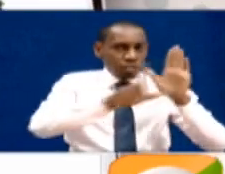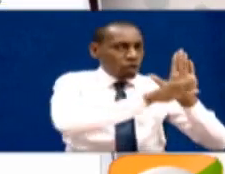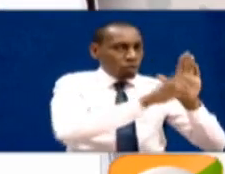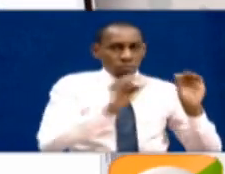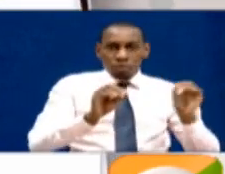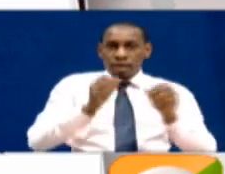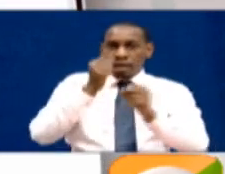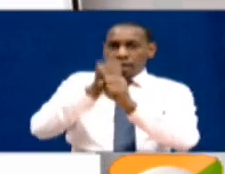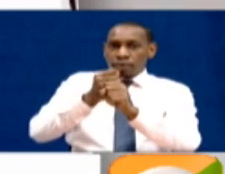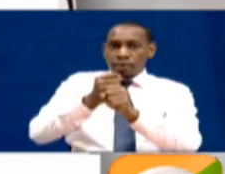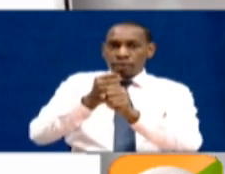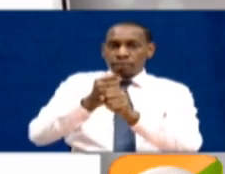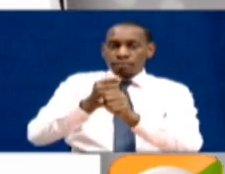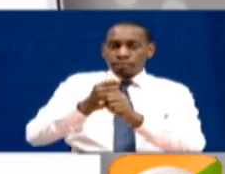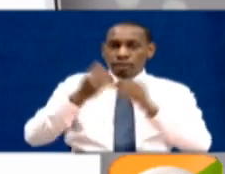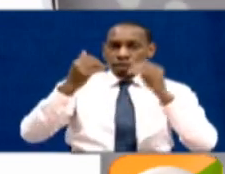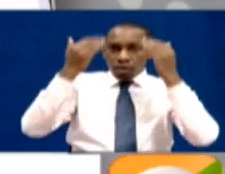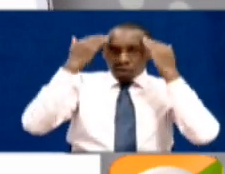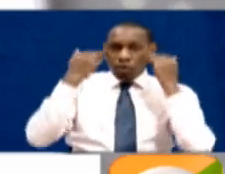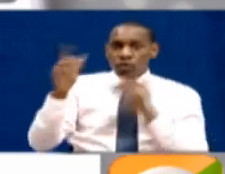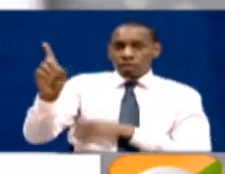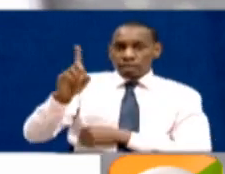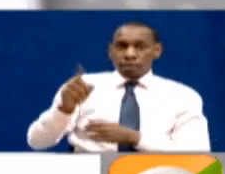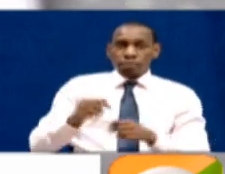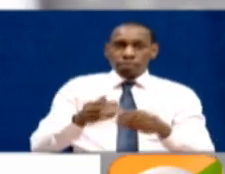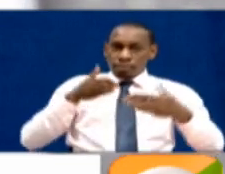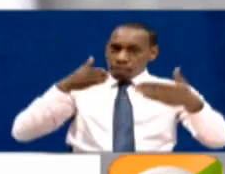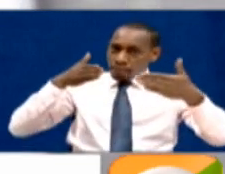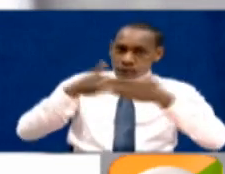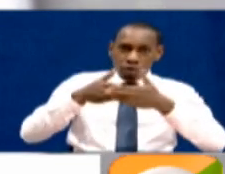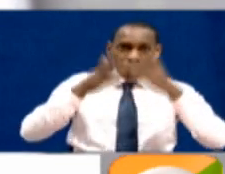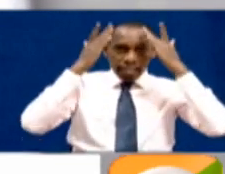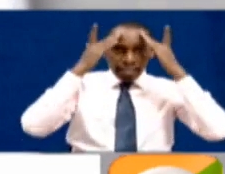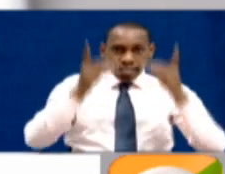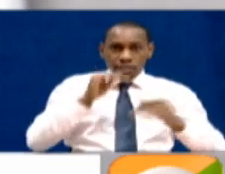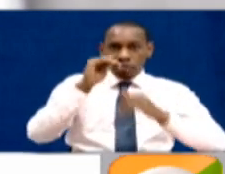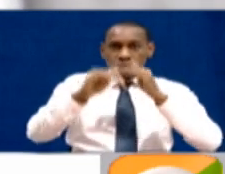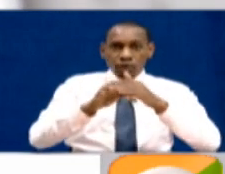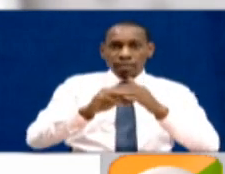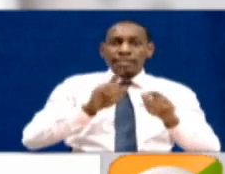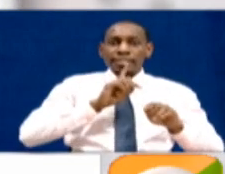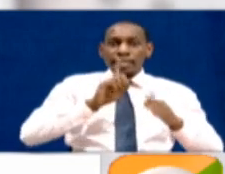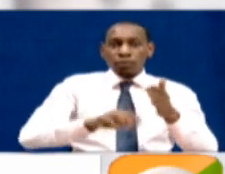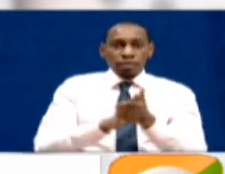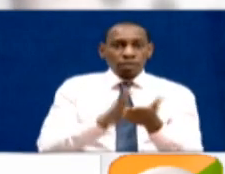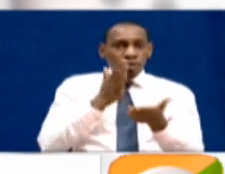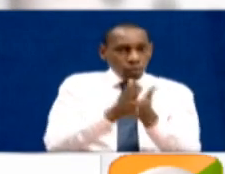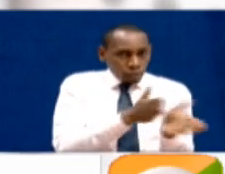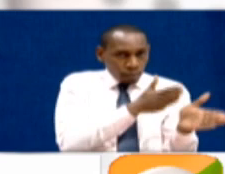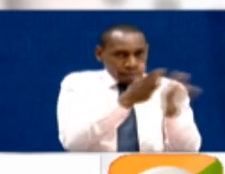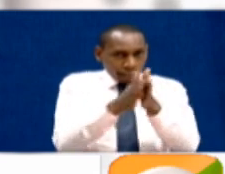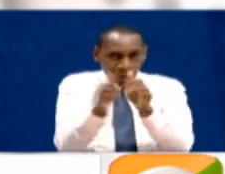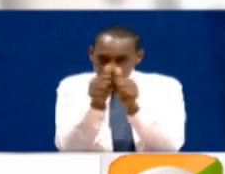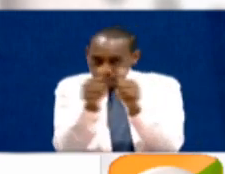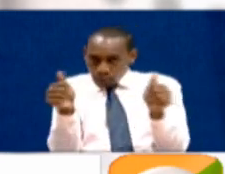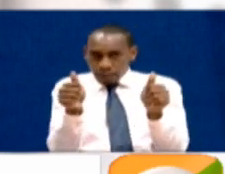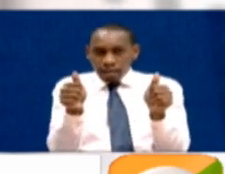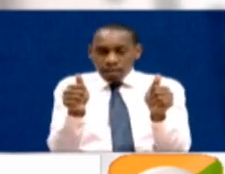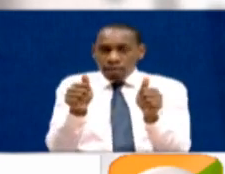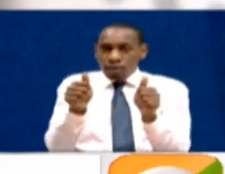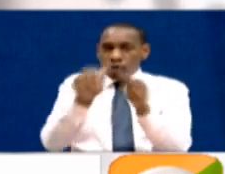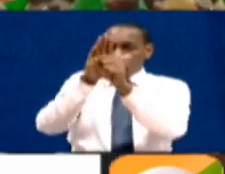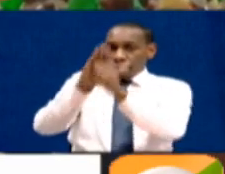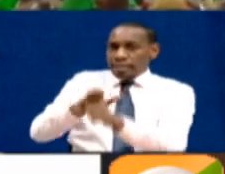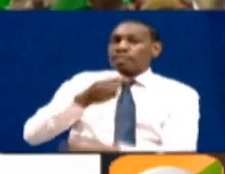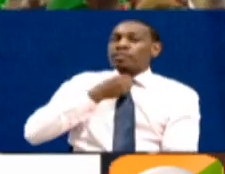unlawful as the Labour and Employment Court in Nairobi put a freeze on the move. All this, he adds, a well-calculated move to kill the